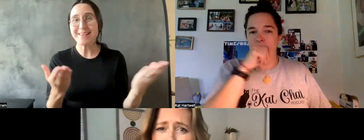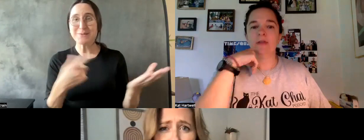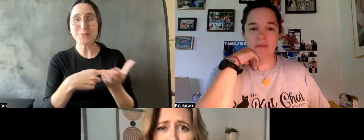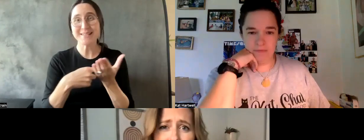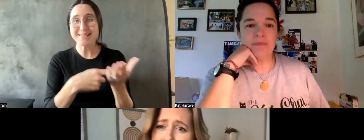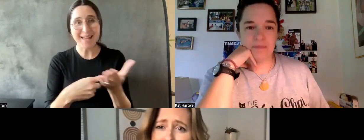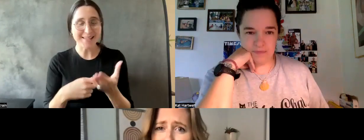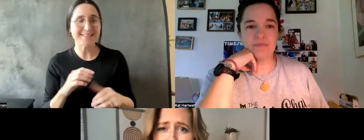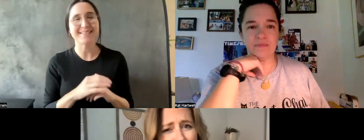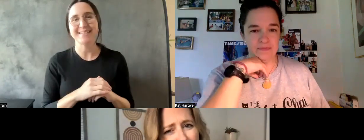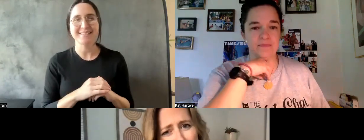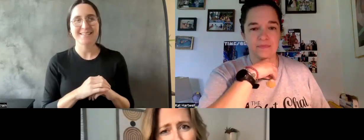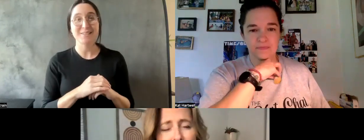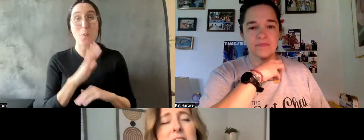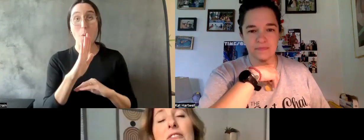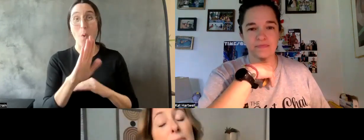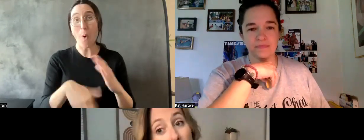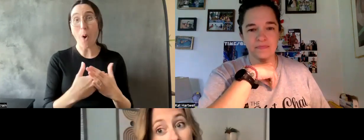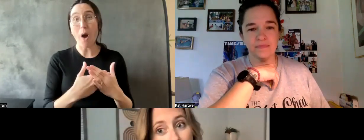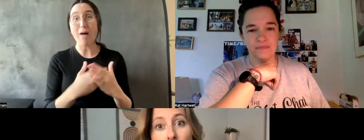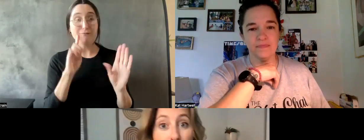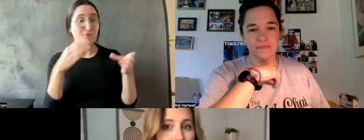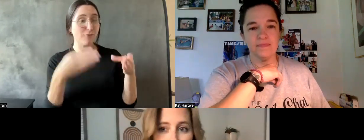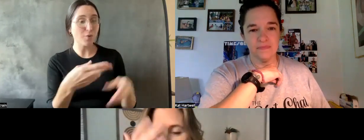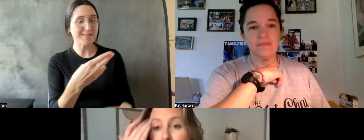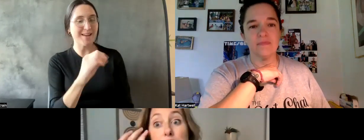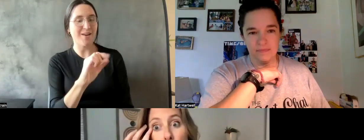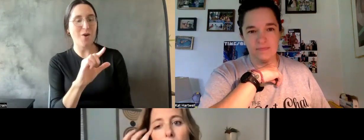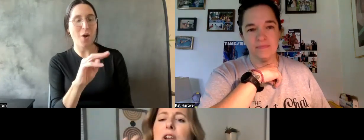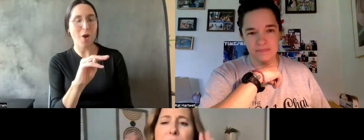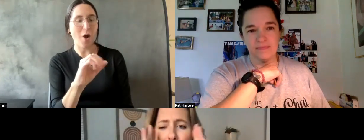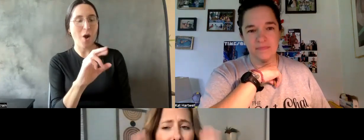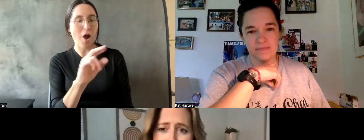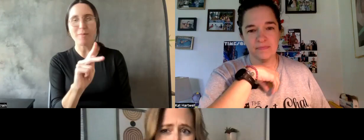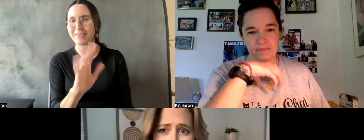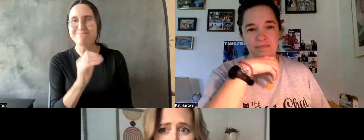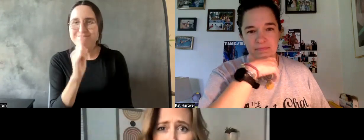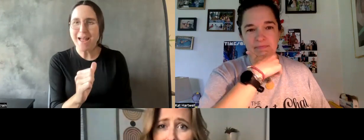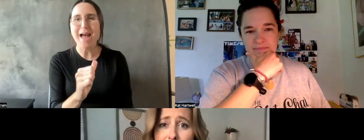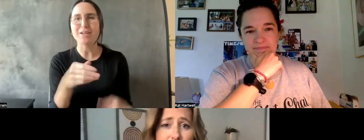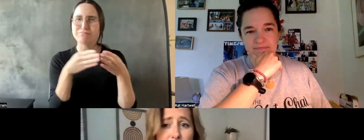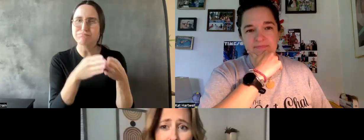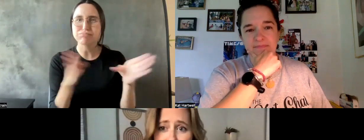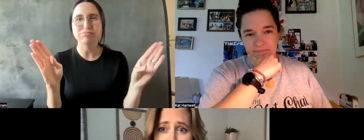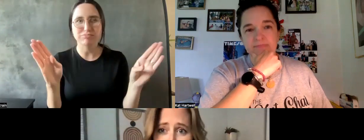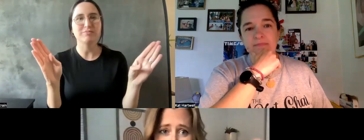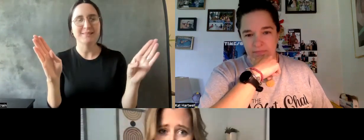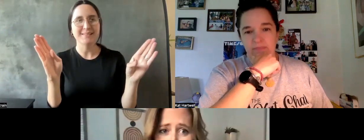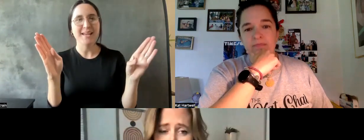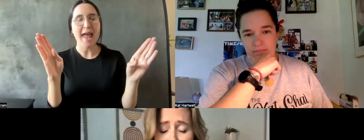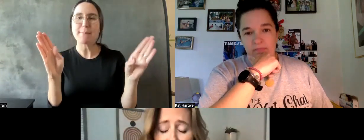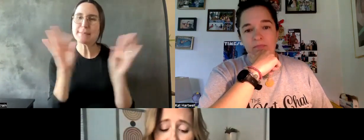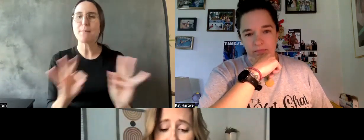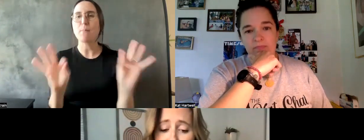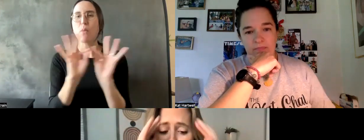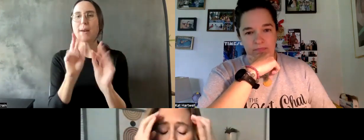make it somewhat easy to kind of get them. They just have to be comfortable. And you're going to learn this too. And your podcast is fabulous. I'm just so excited for the